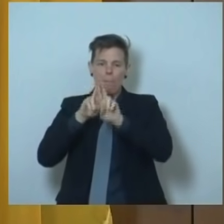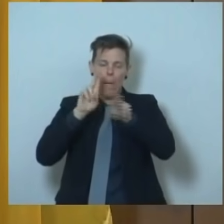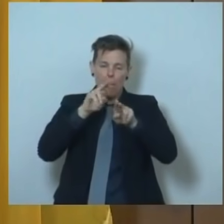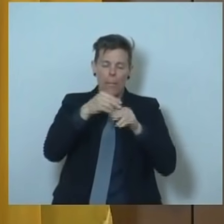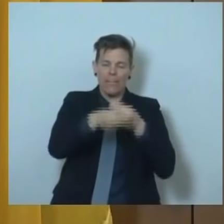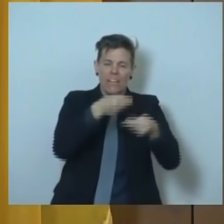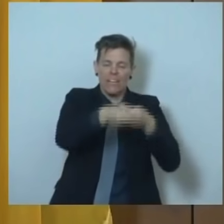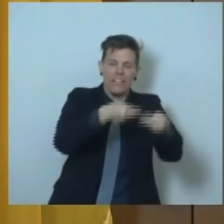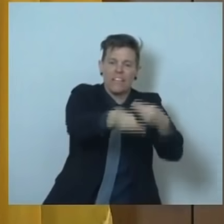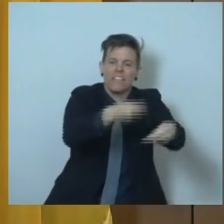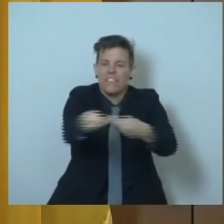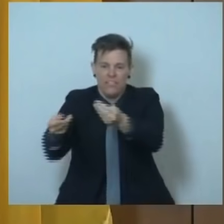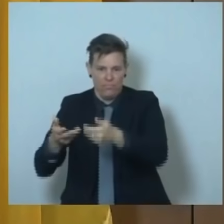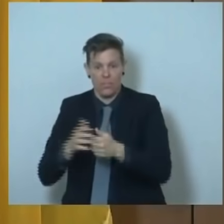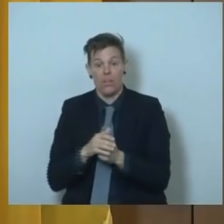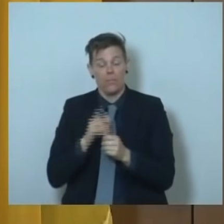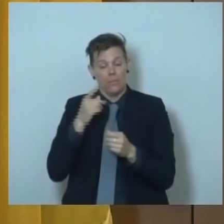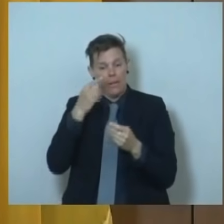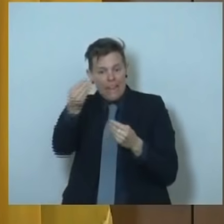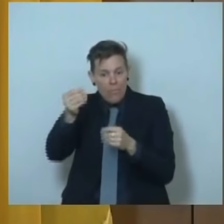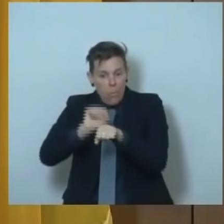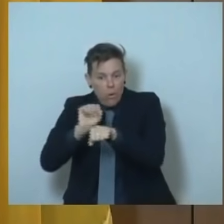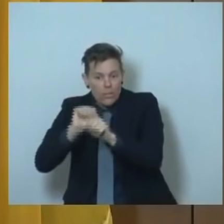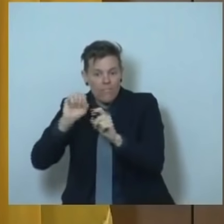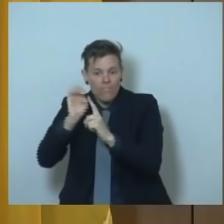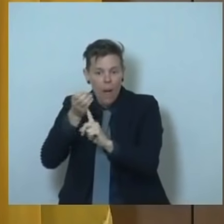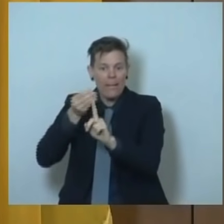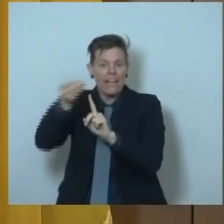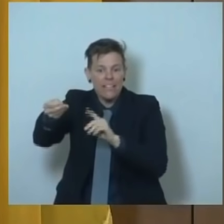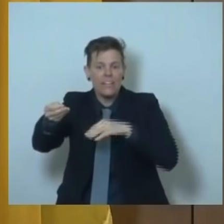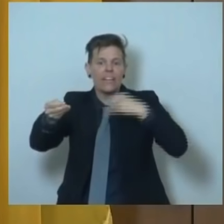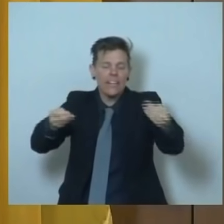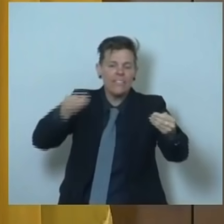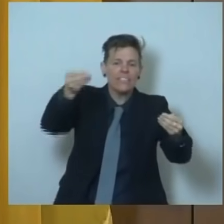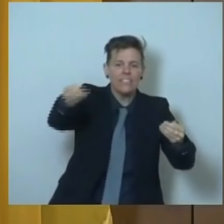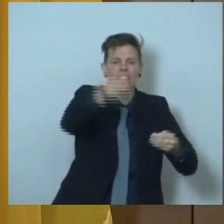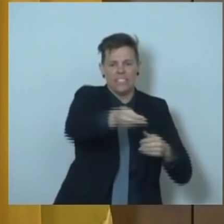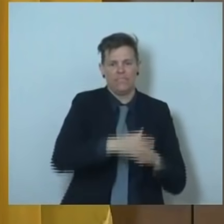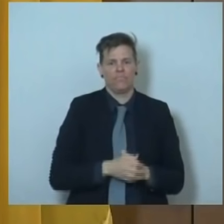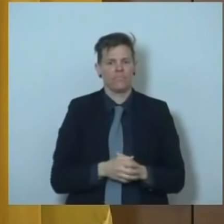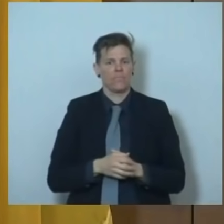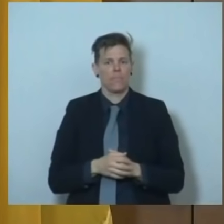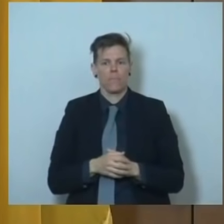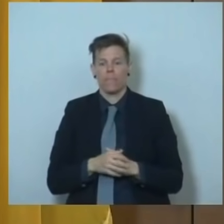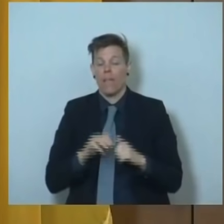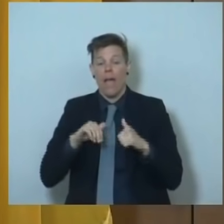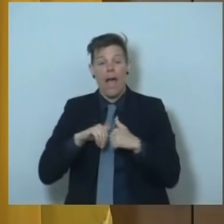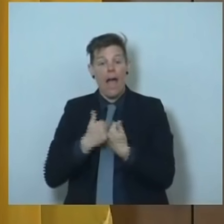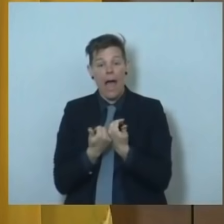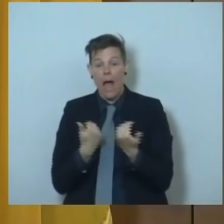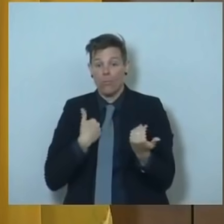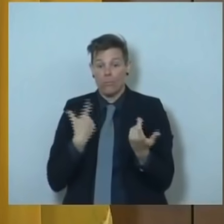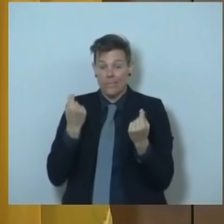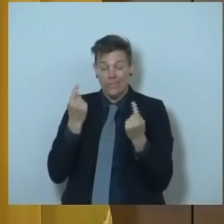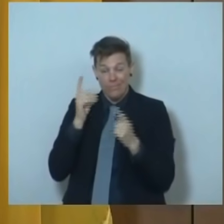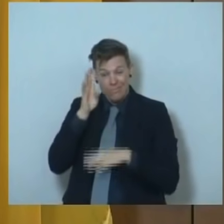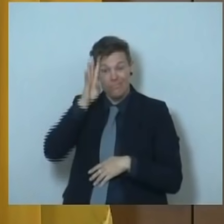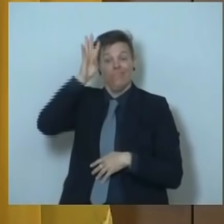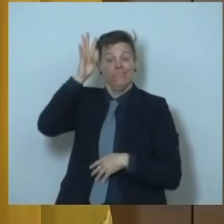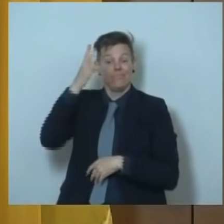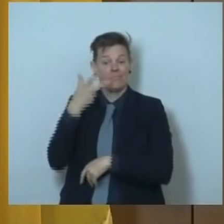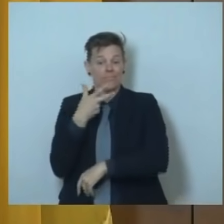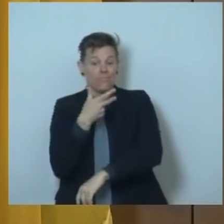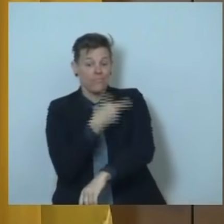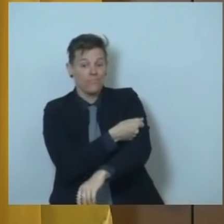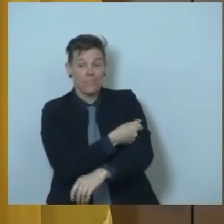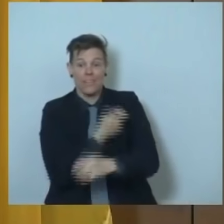environments. The only way we can do this until there's a vaccine, which could be 18 months, is